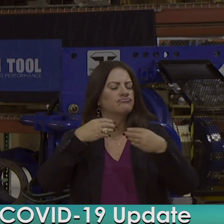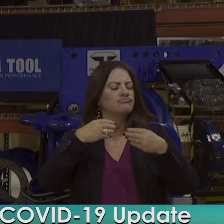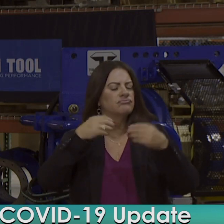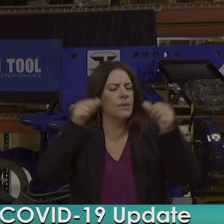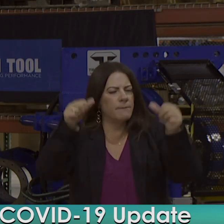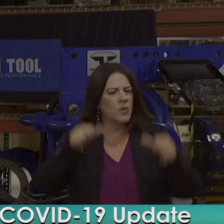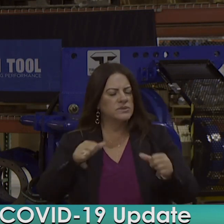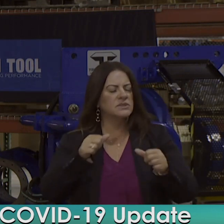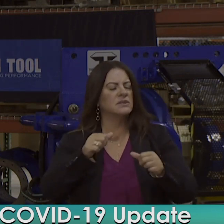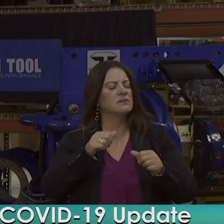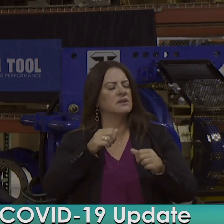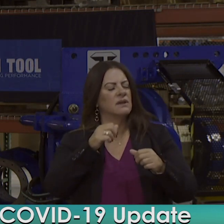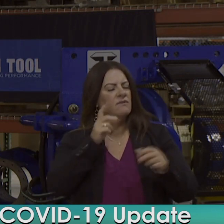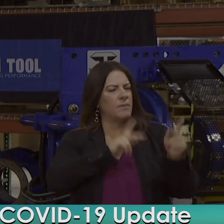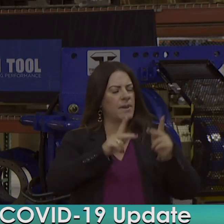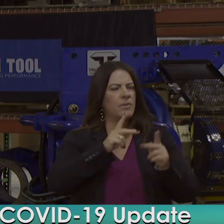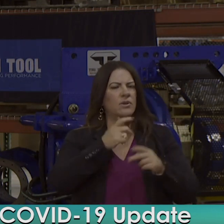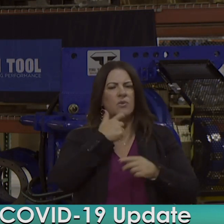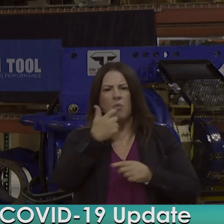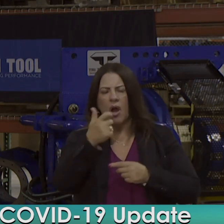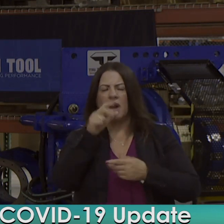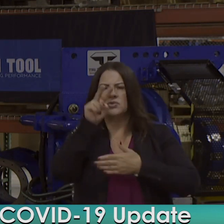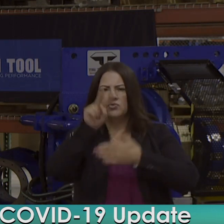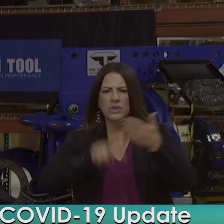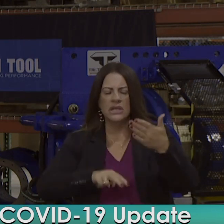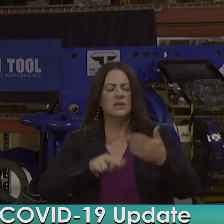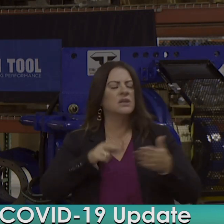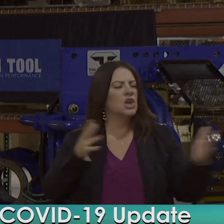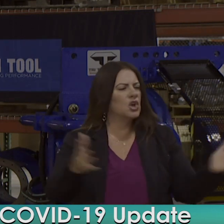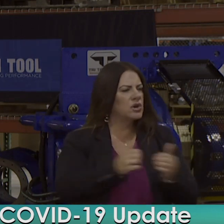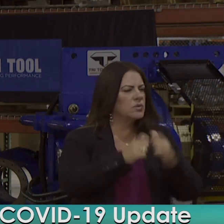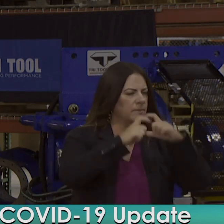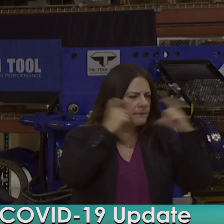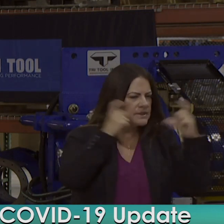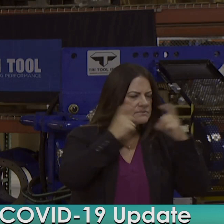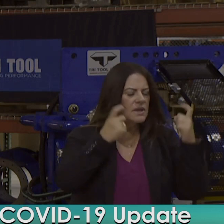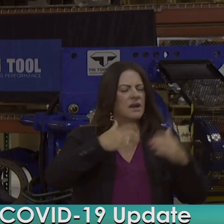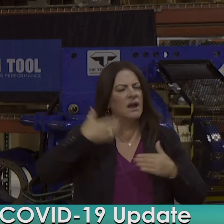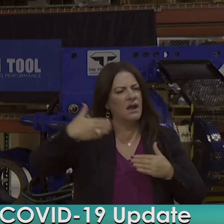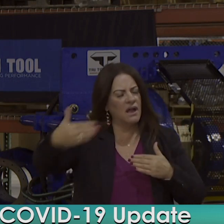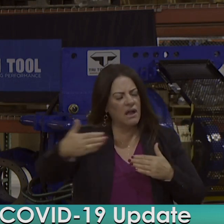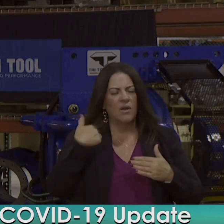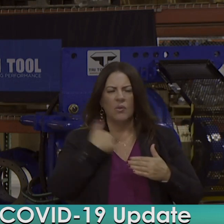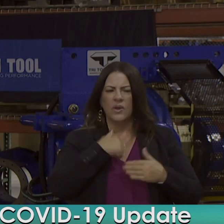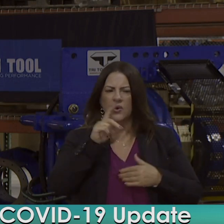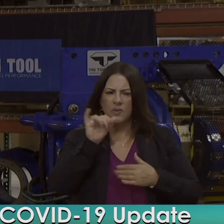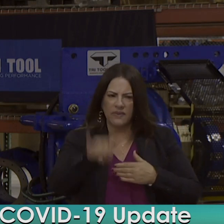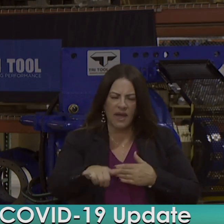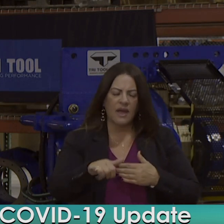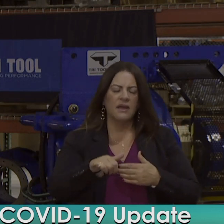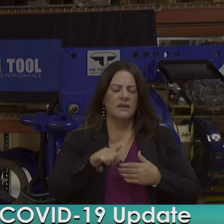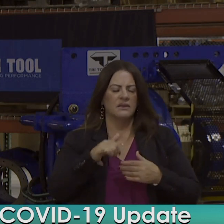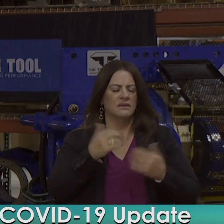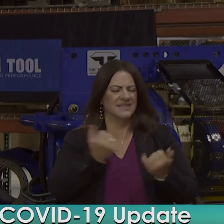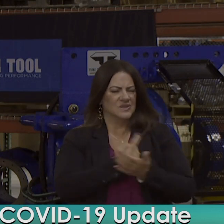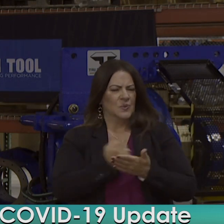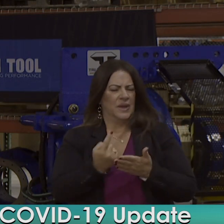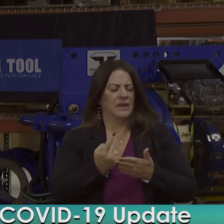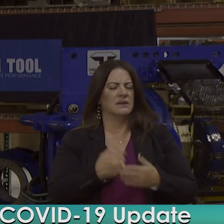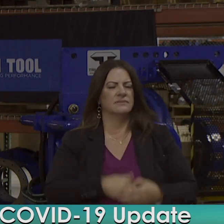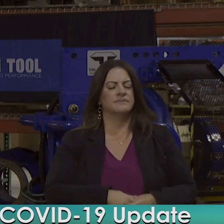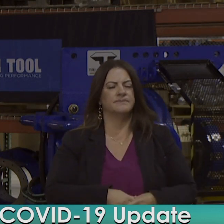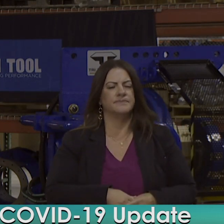number of people encouraging face coverings. With the mandated face coverings we put out earlier this week, something I'm